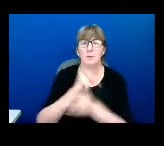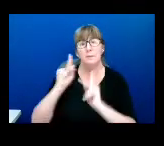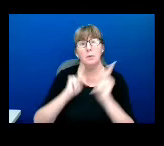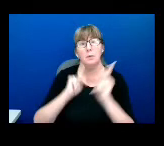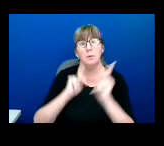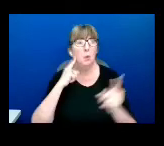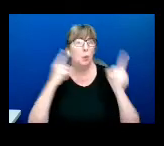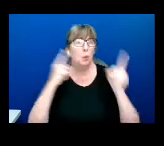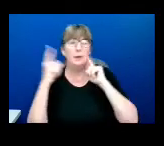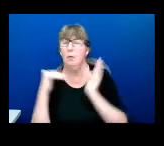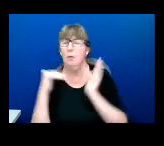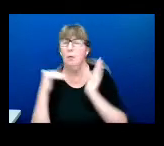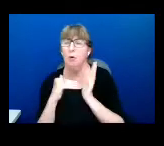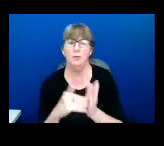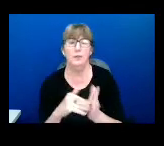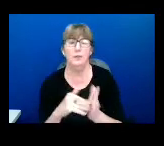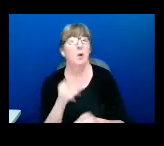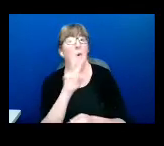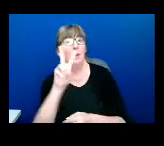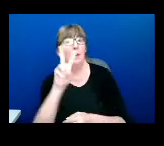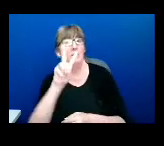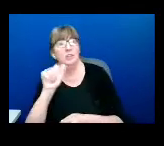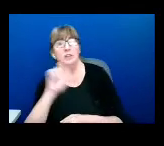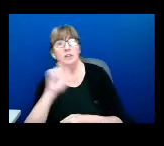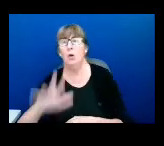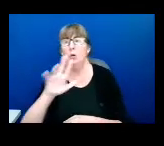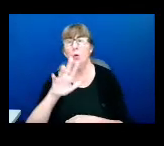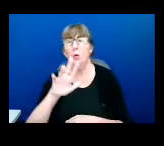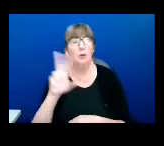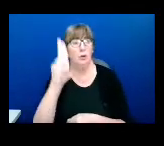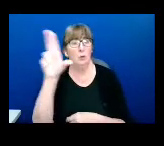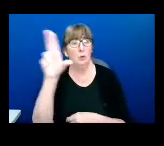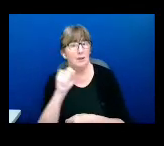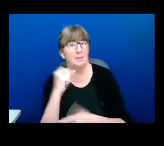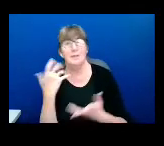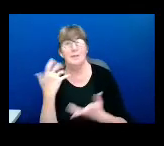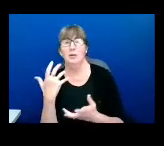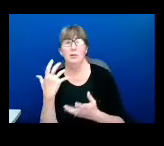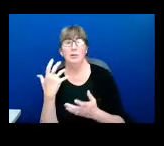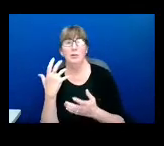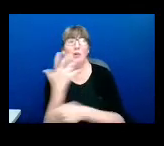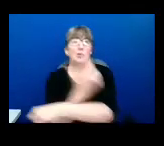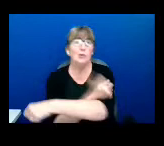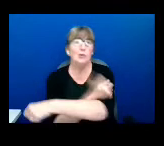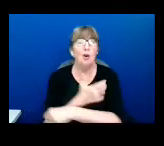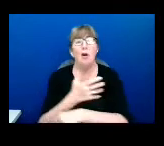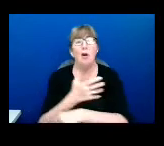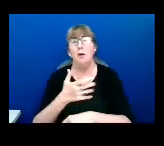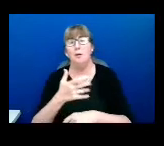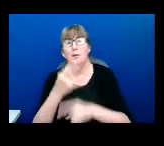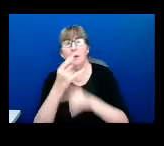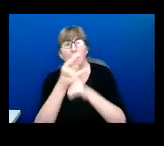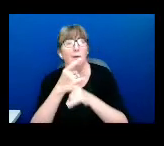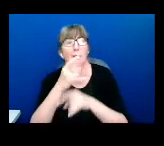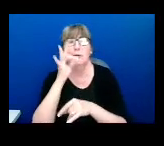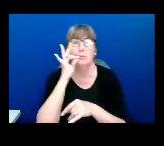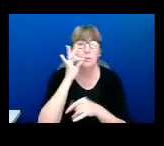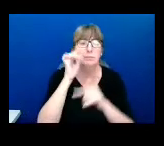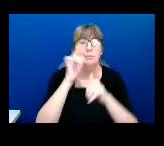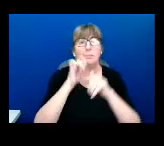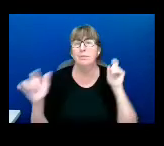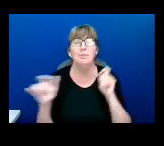West Virginia, as well as throughout the country, there's a substance use disorder problem. So people cannot pass the drug